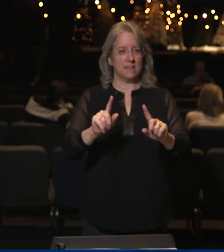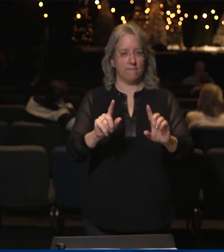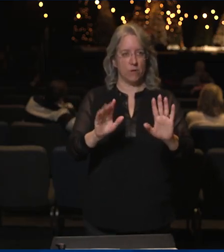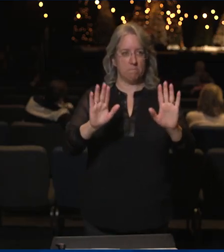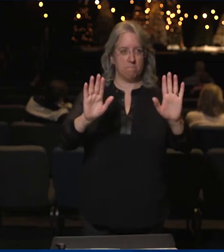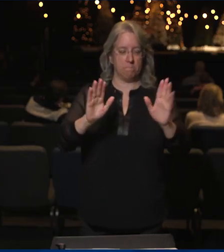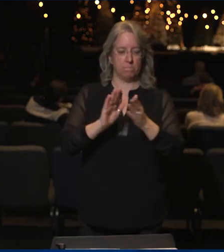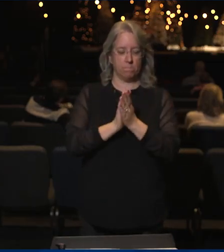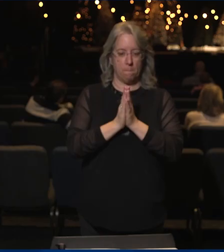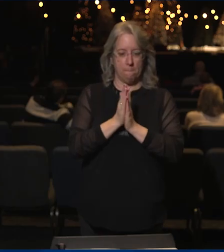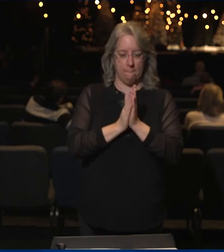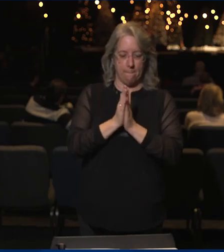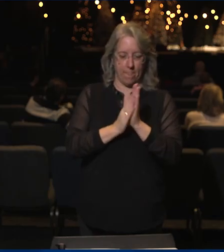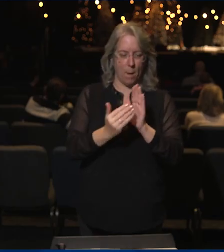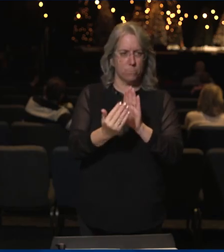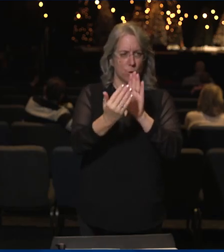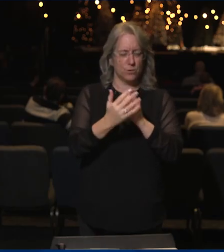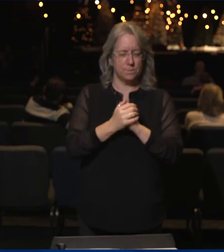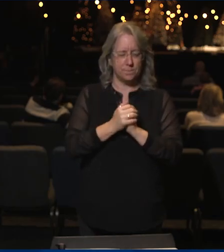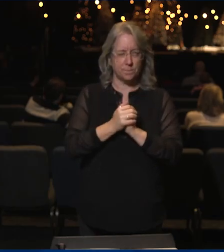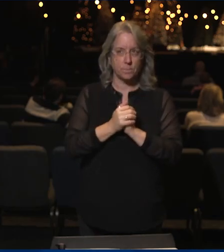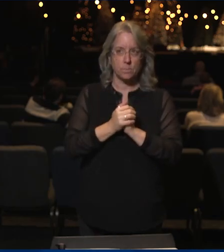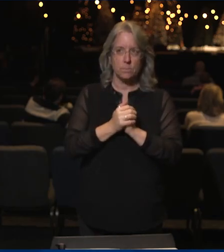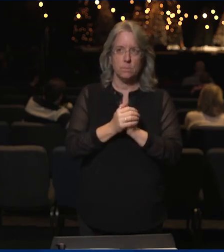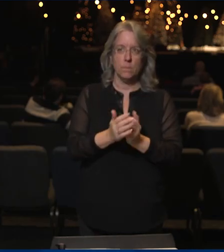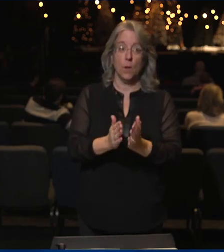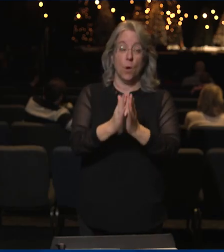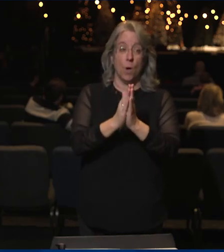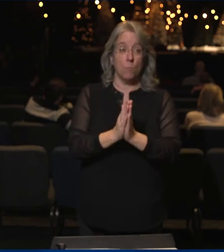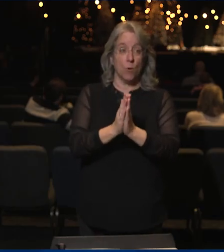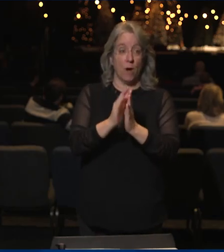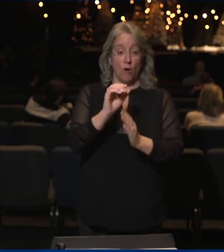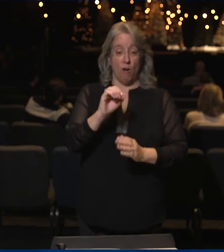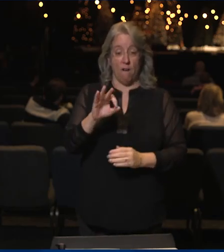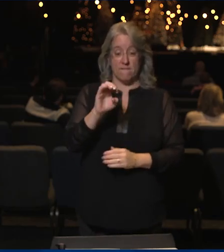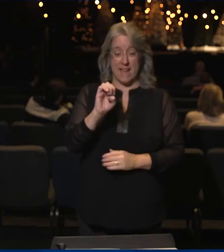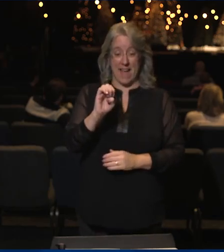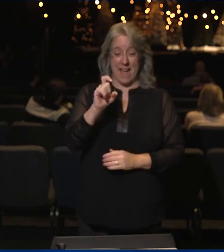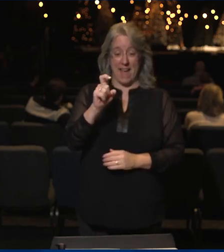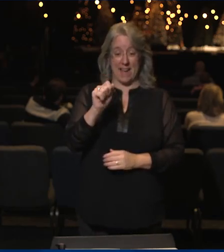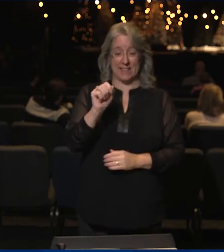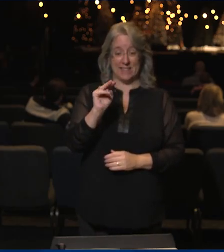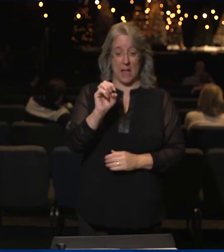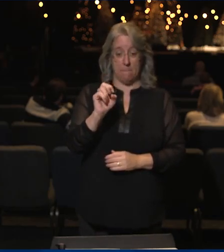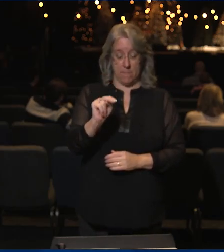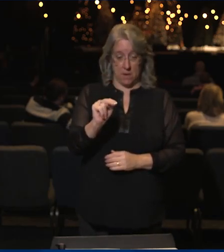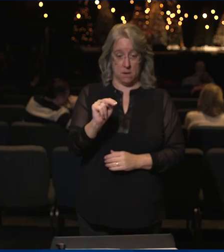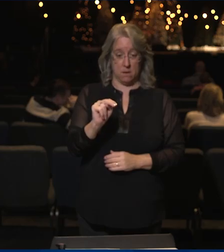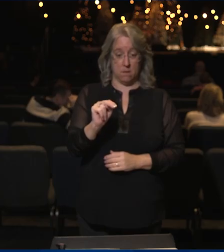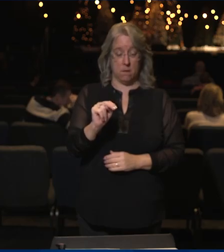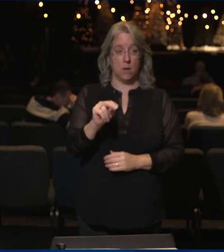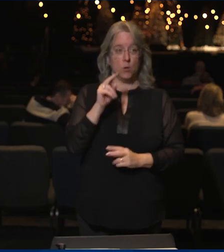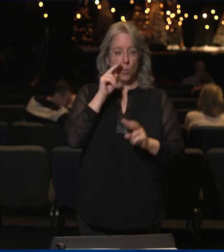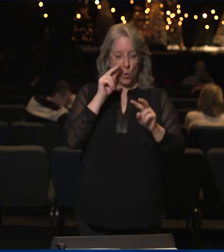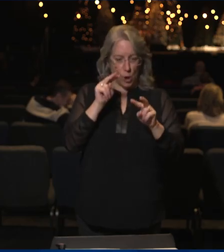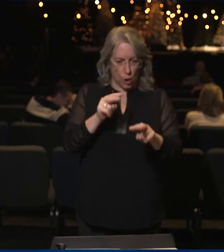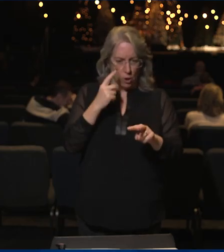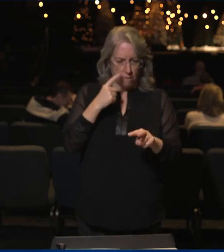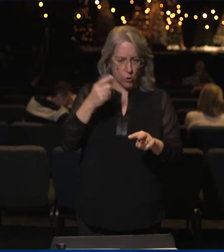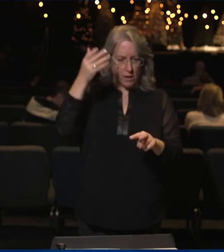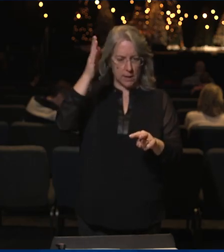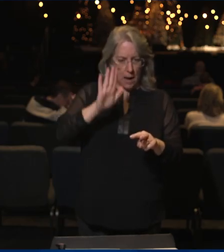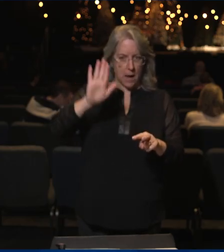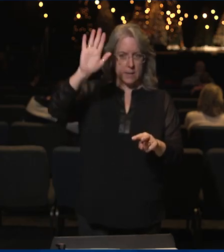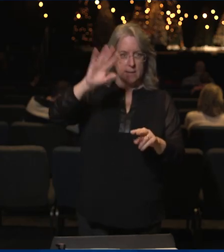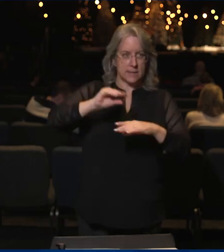of examine is about looking for God's movement in your life over a morning, over a day, over a week.